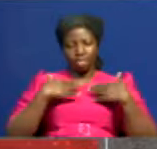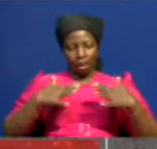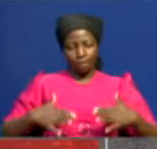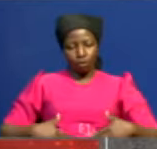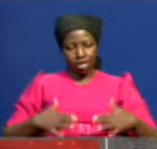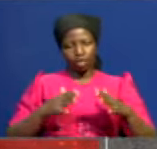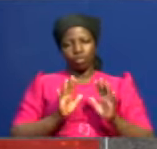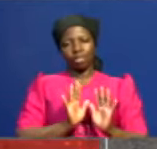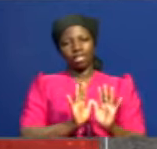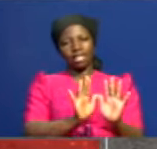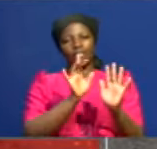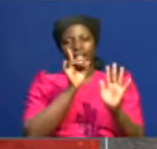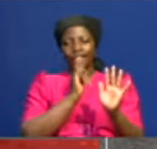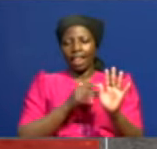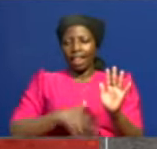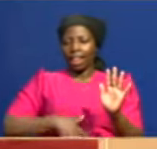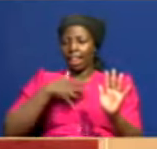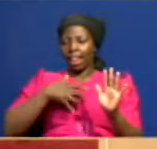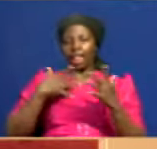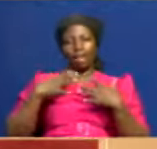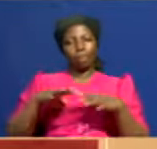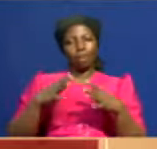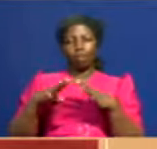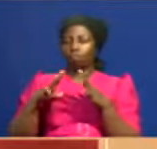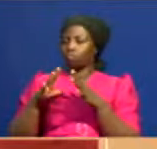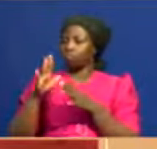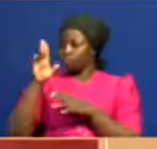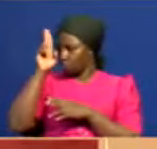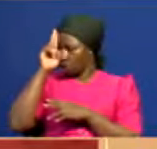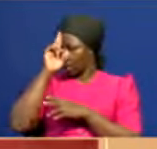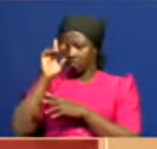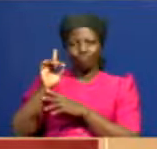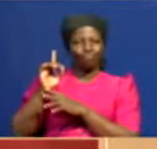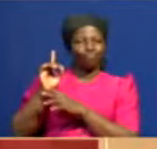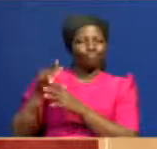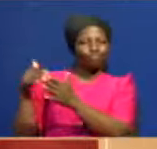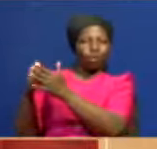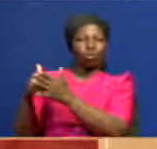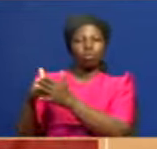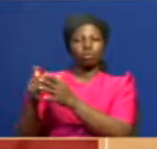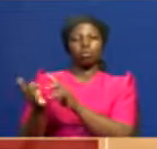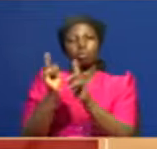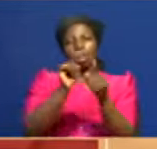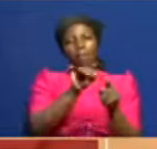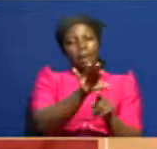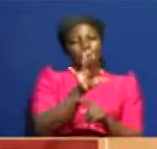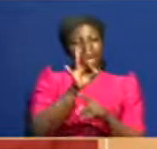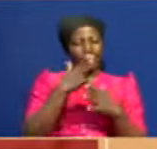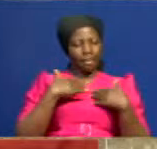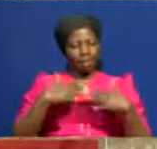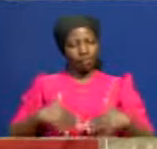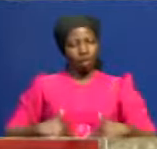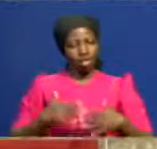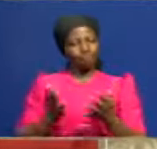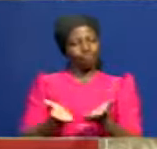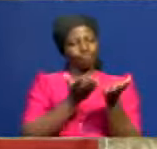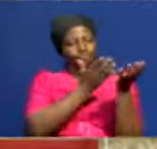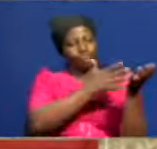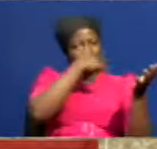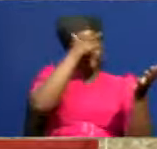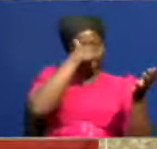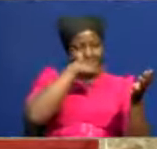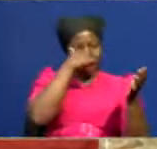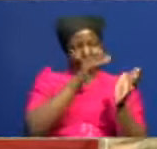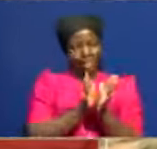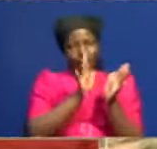irked residents denied police the opportunity to collect the body for preservation at Thika General Cargo Mortuary, saying the government